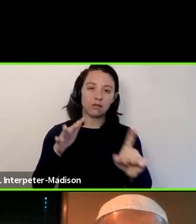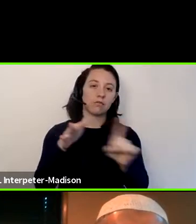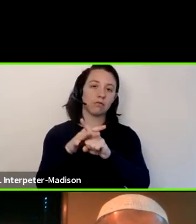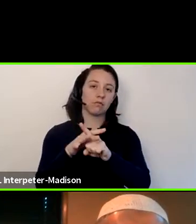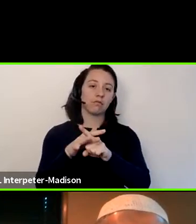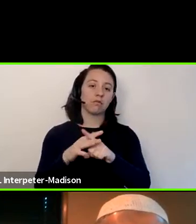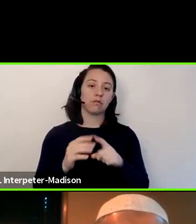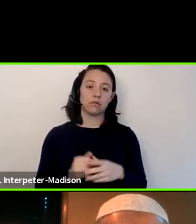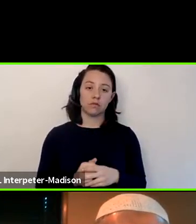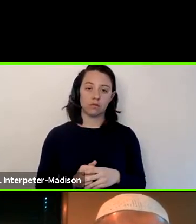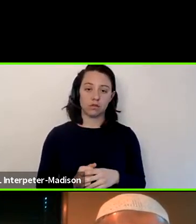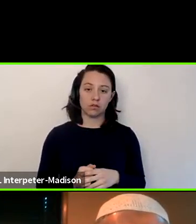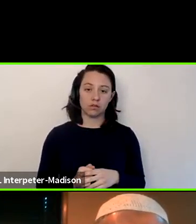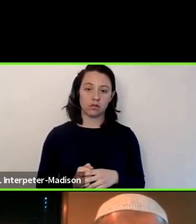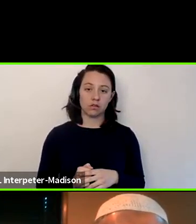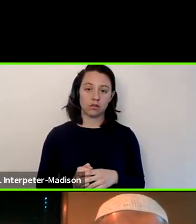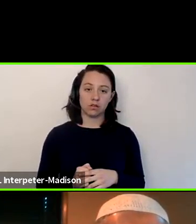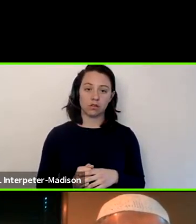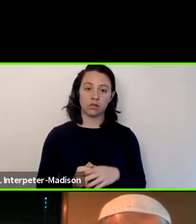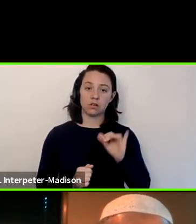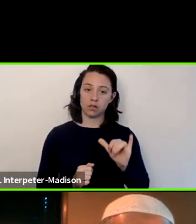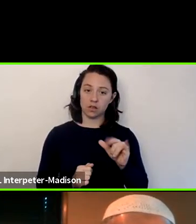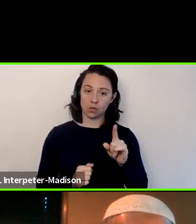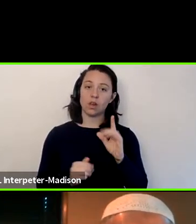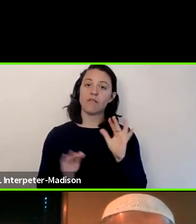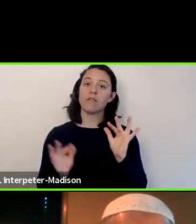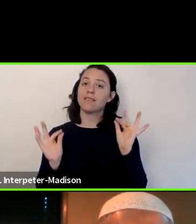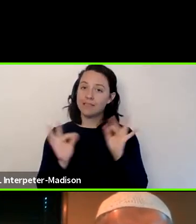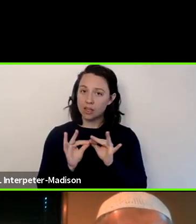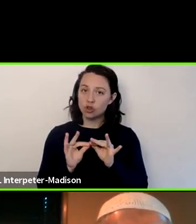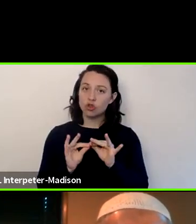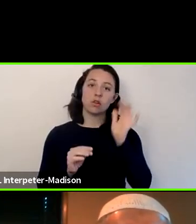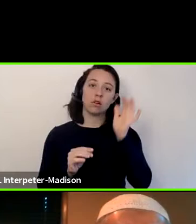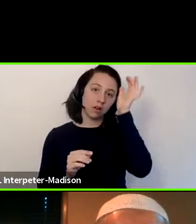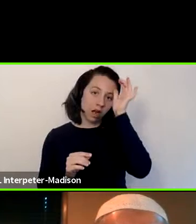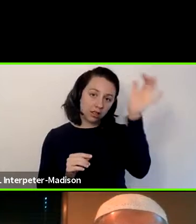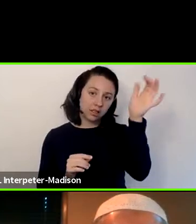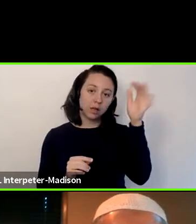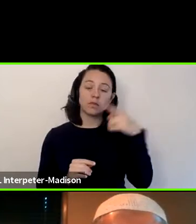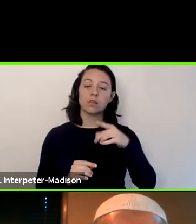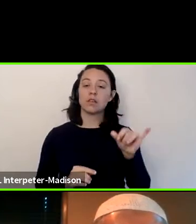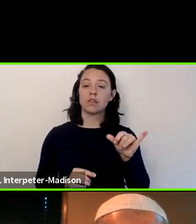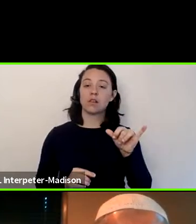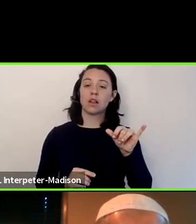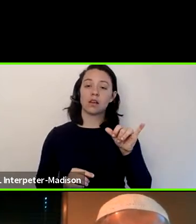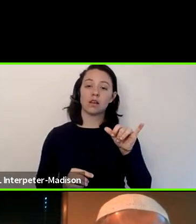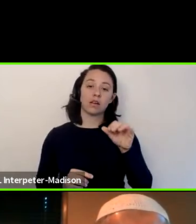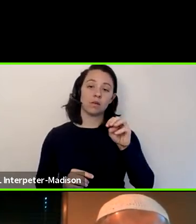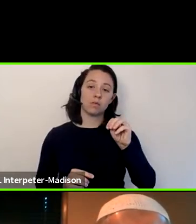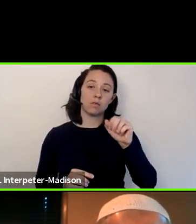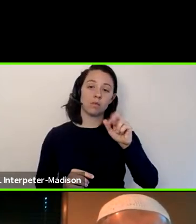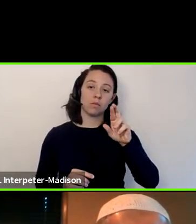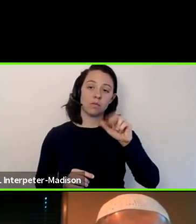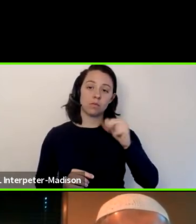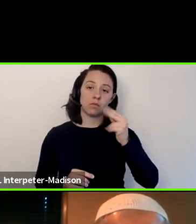And that's one of the essential concepts, as Ms. Marshall stated, of preserving